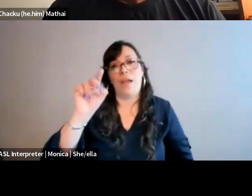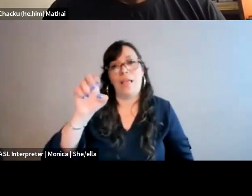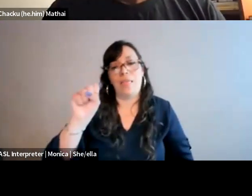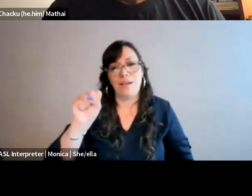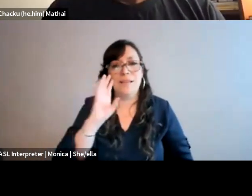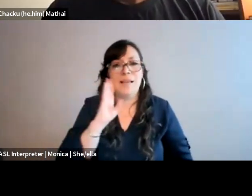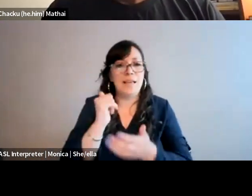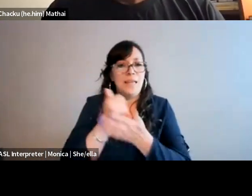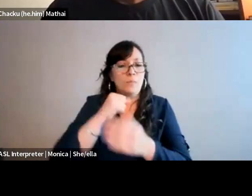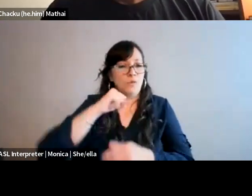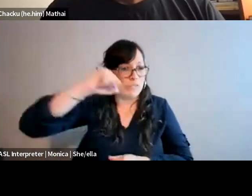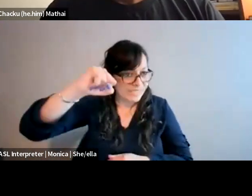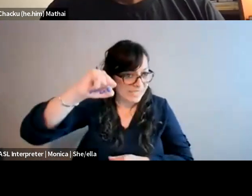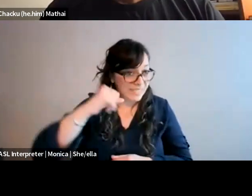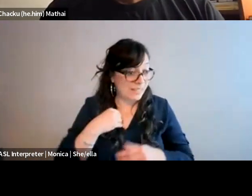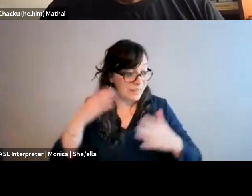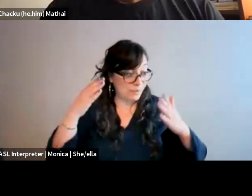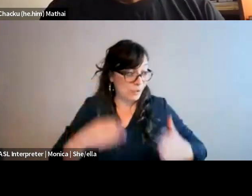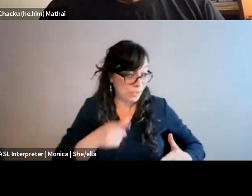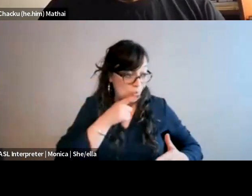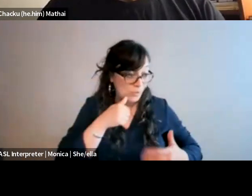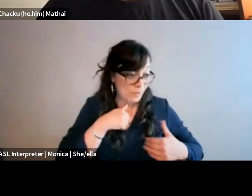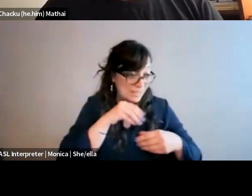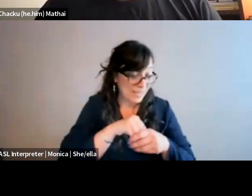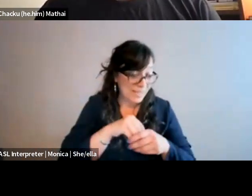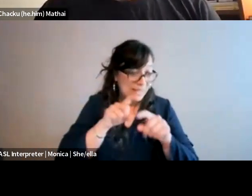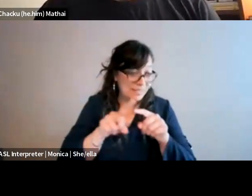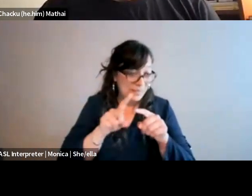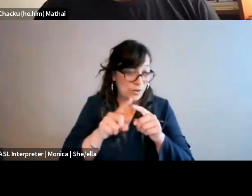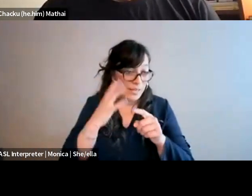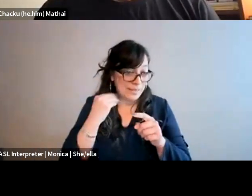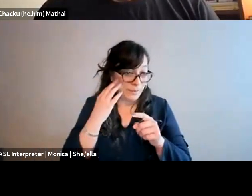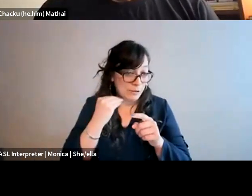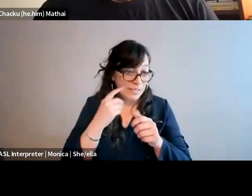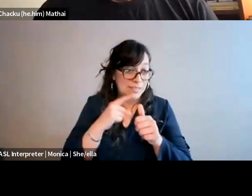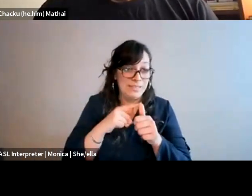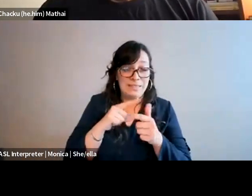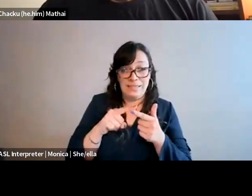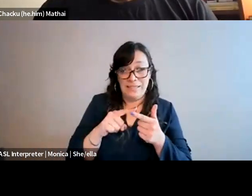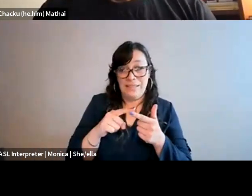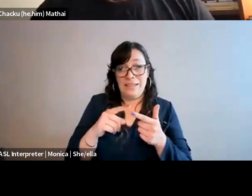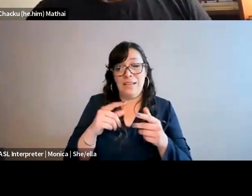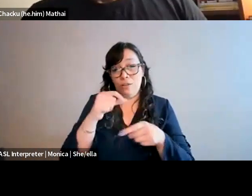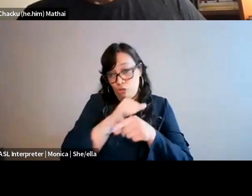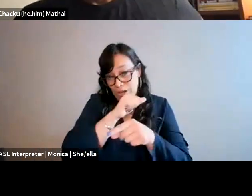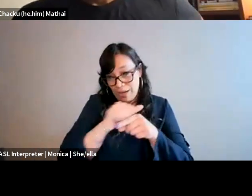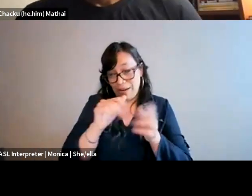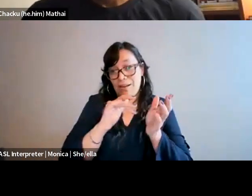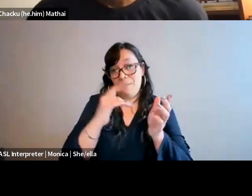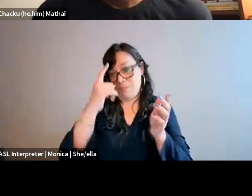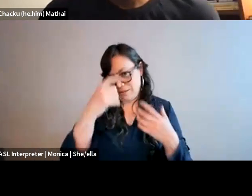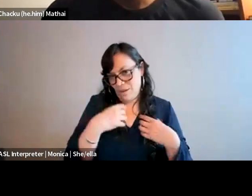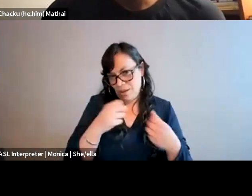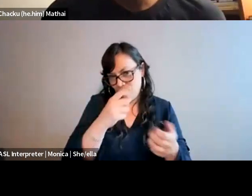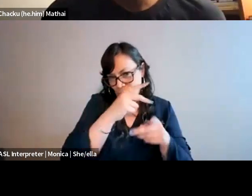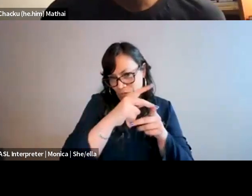As somebody who has been in the different intersection, first from being a trained mental health professional to